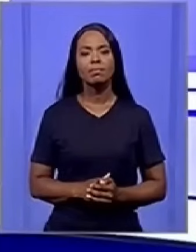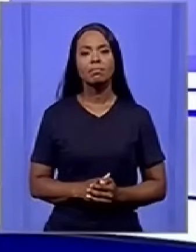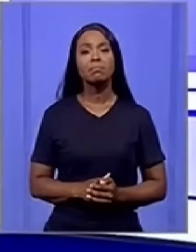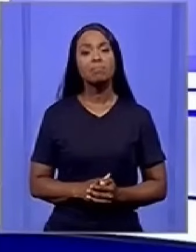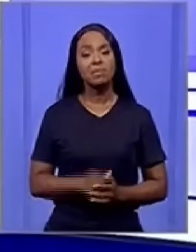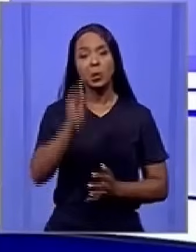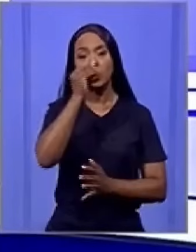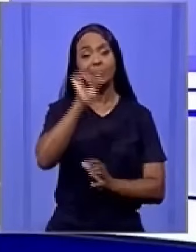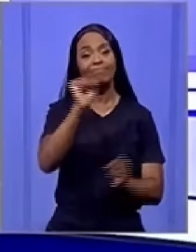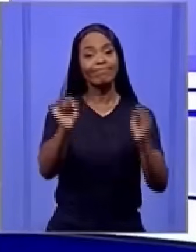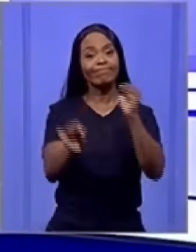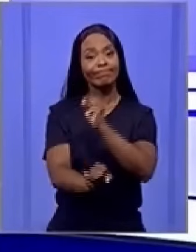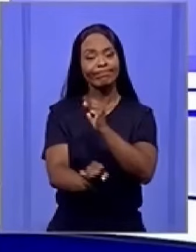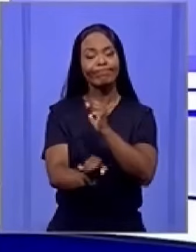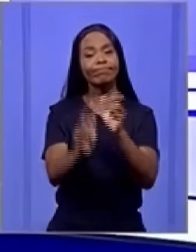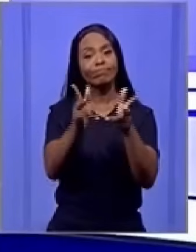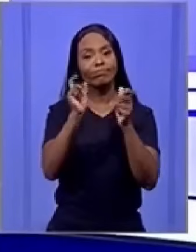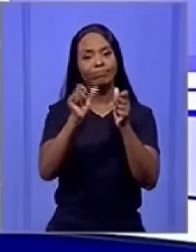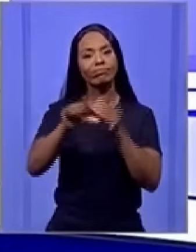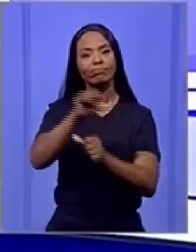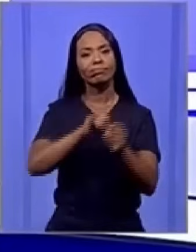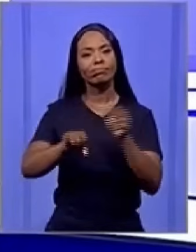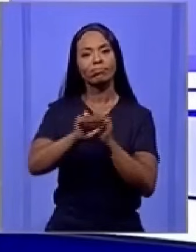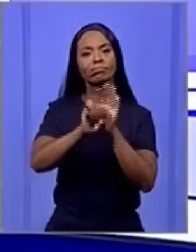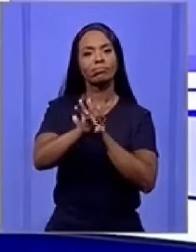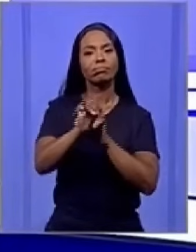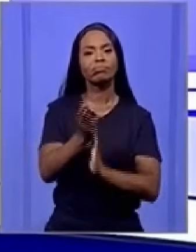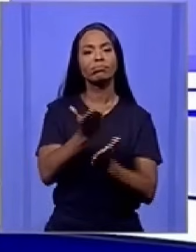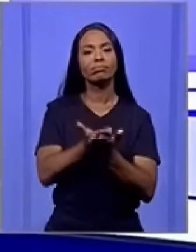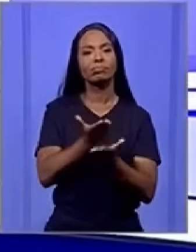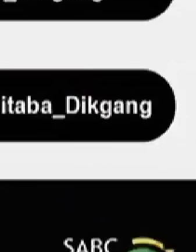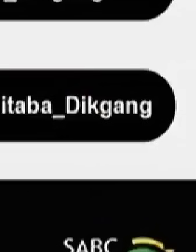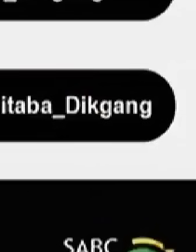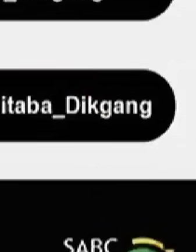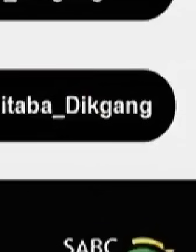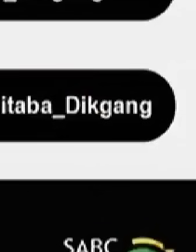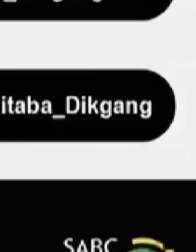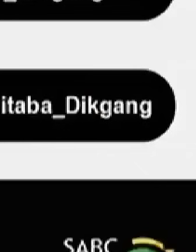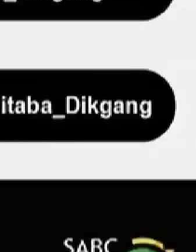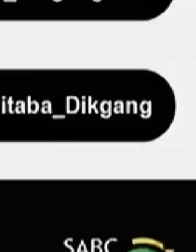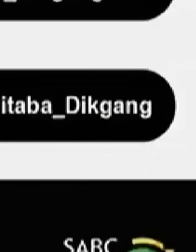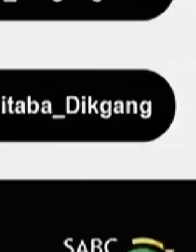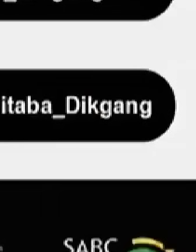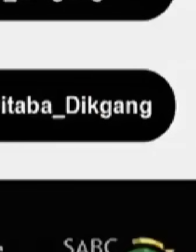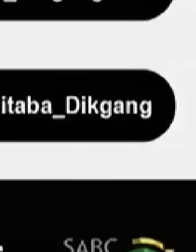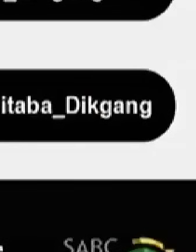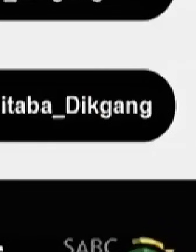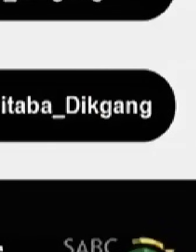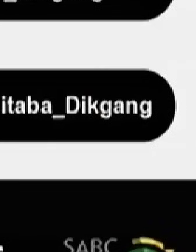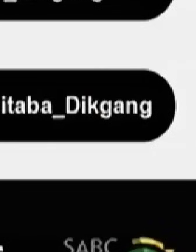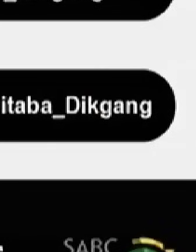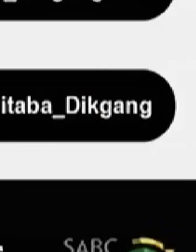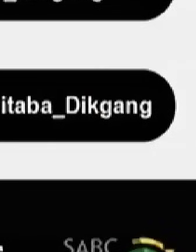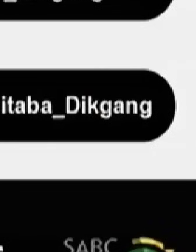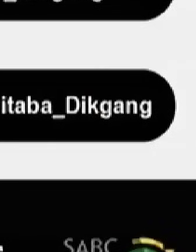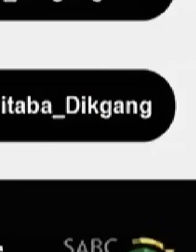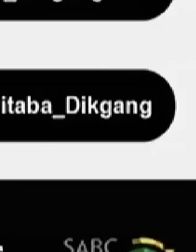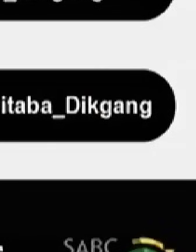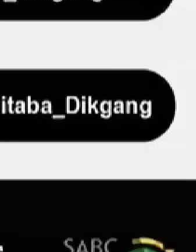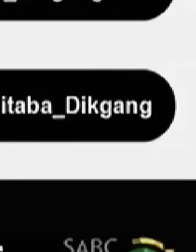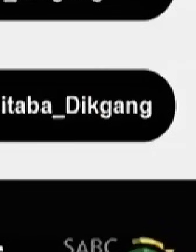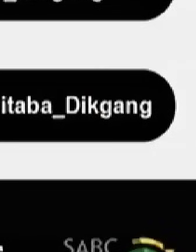Bageshu di felela mo gopolang gore ditaba tša rena di a hwetšagala go app ya SABC Plus le go marangrang a dikgokagano a